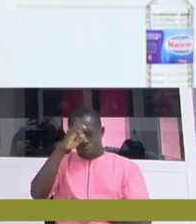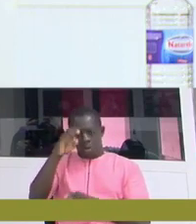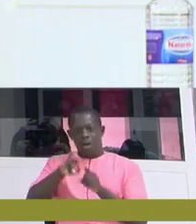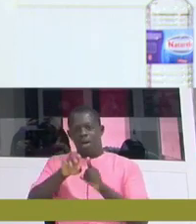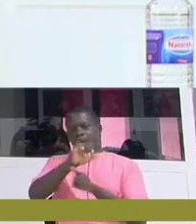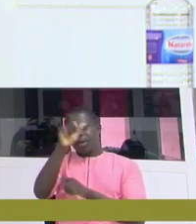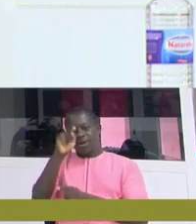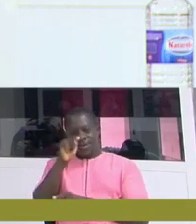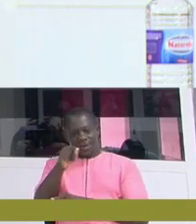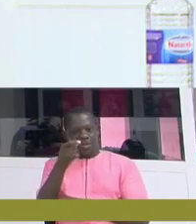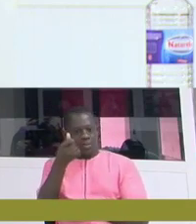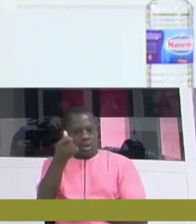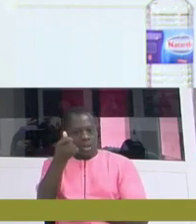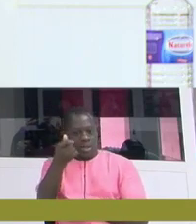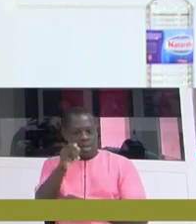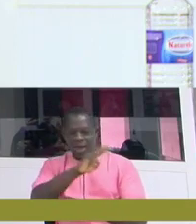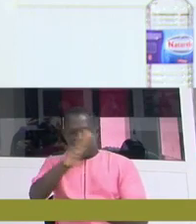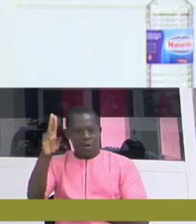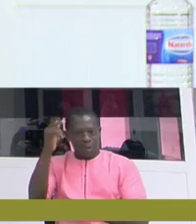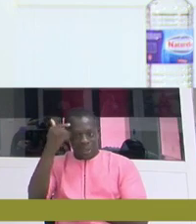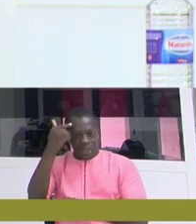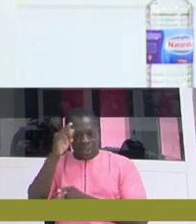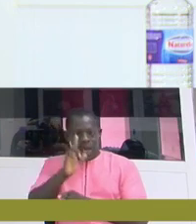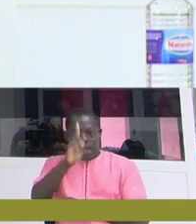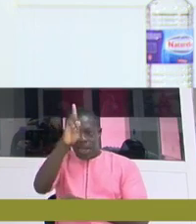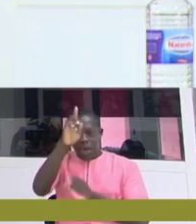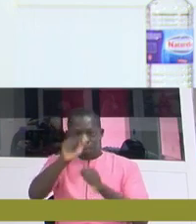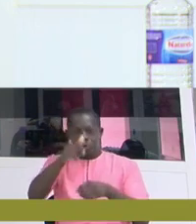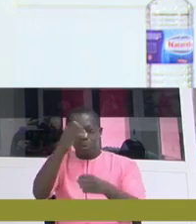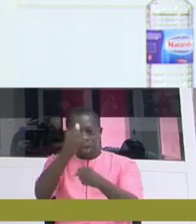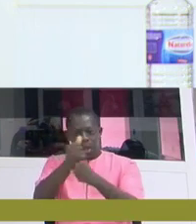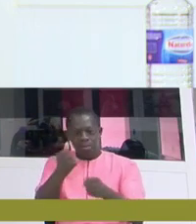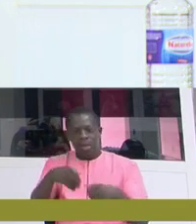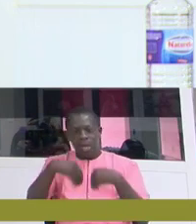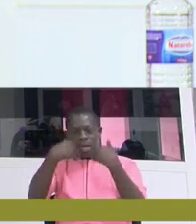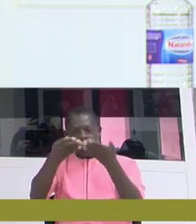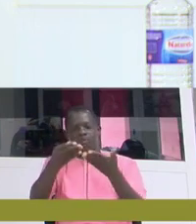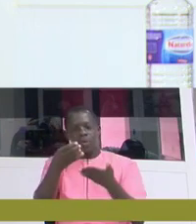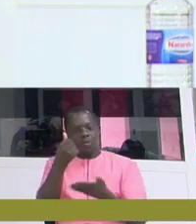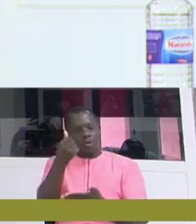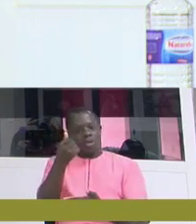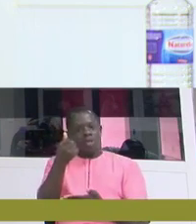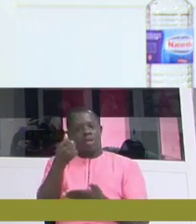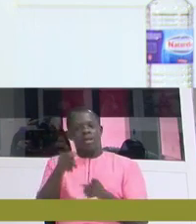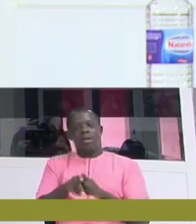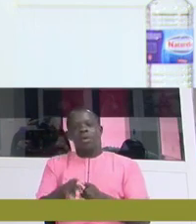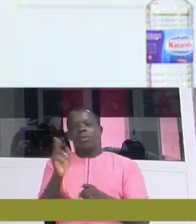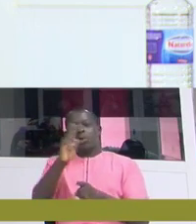money, I don't think God will put that God will come down and put it.